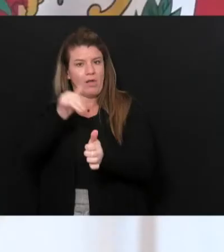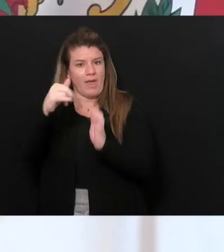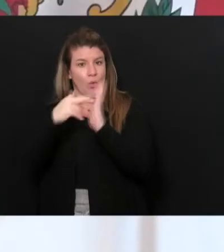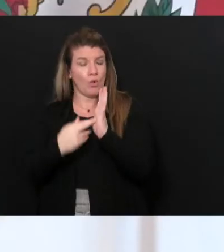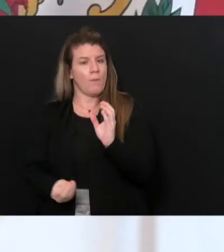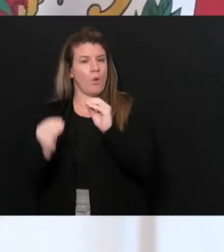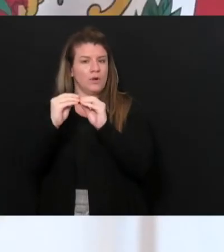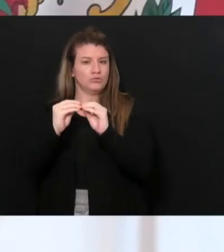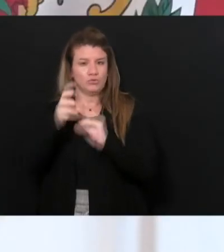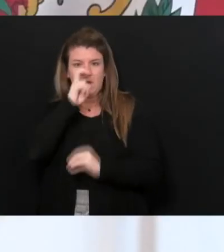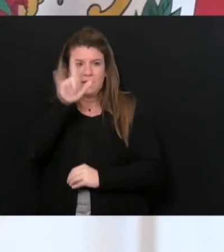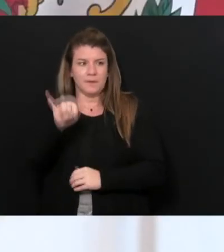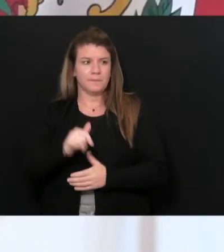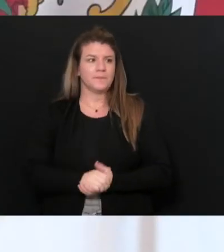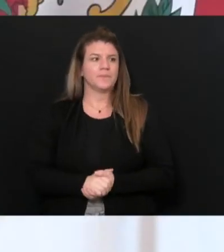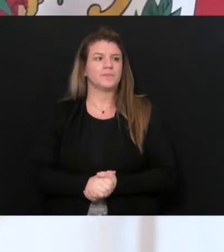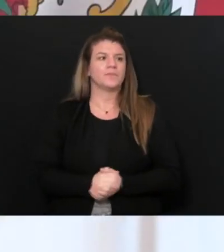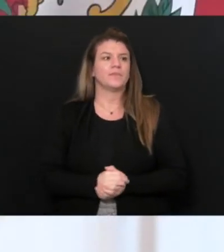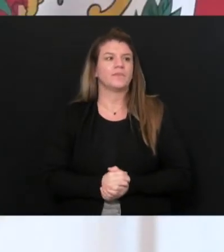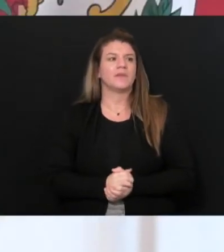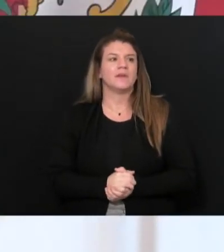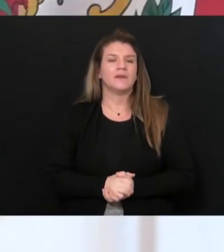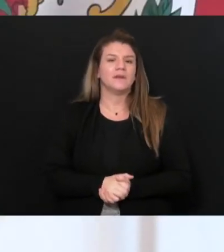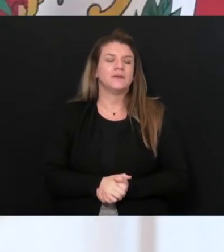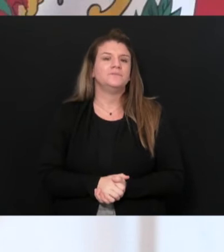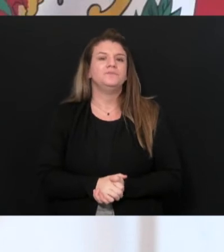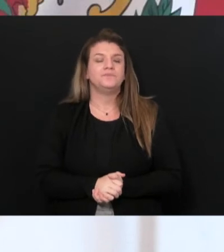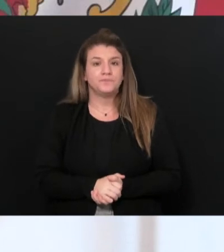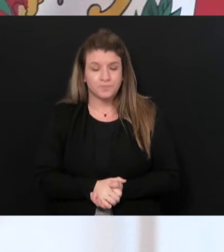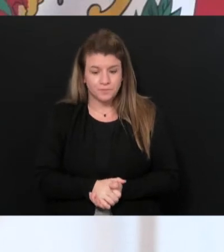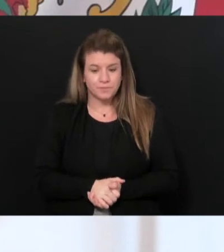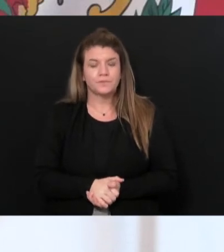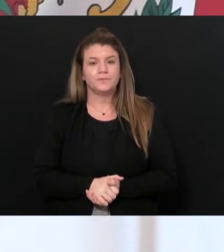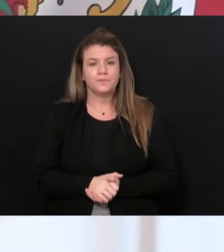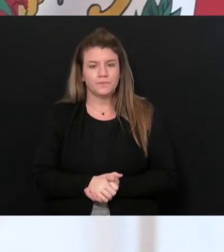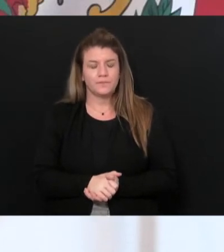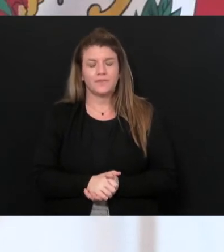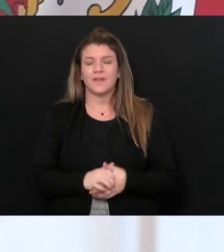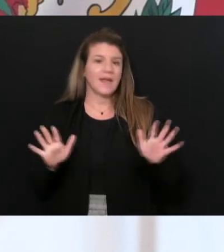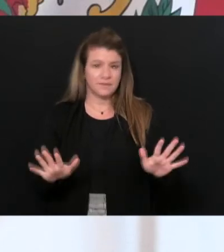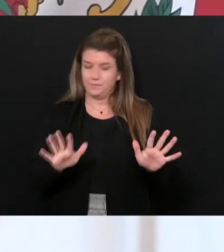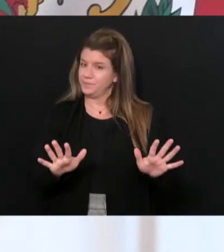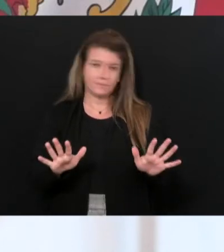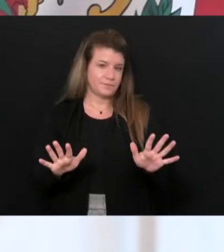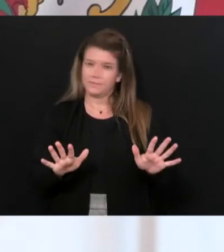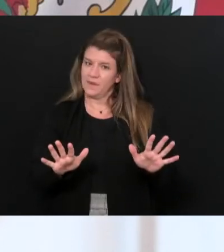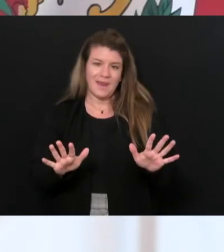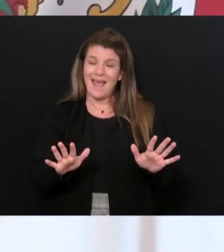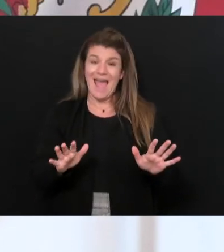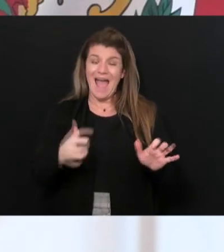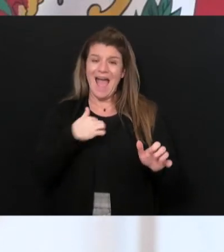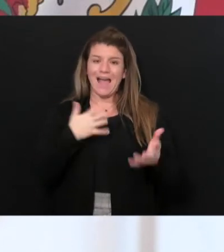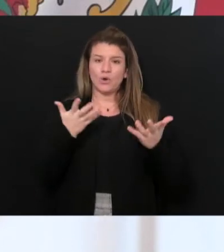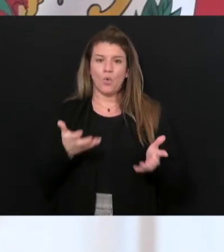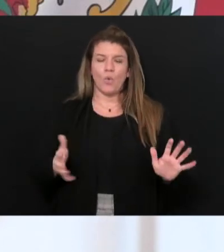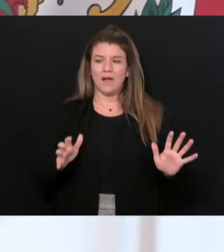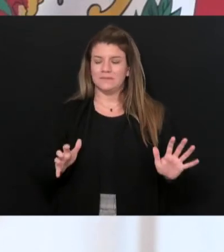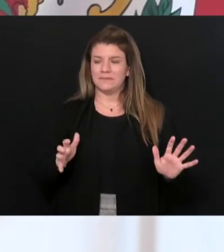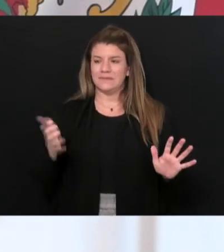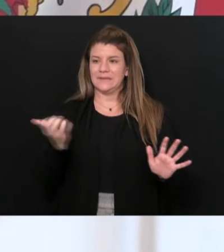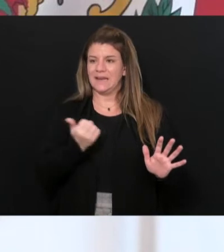Well, let me tell you this. I don't want any special nothing for me. I